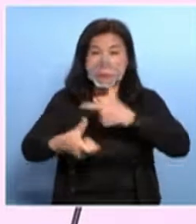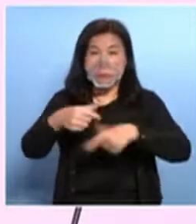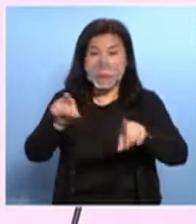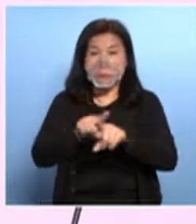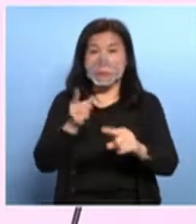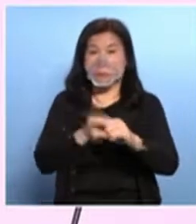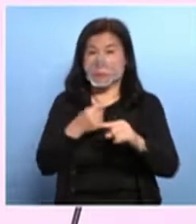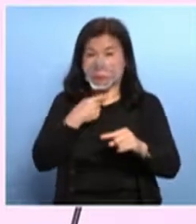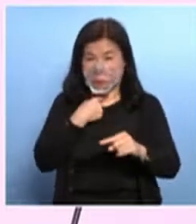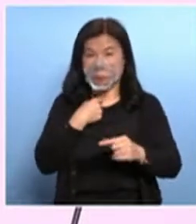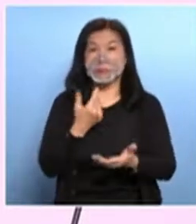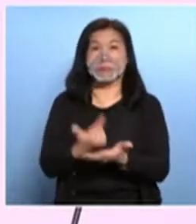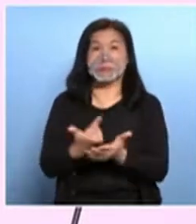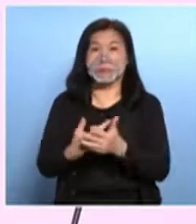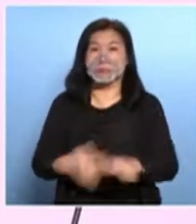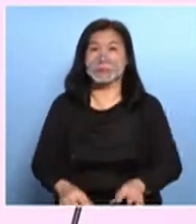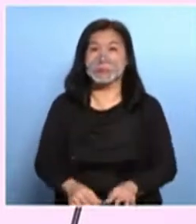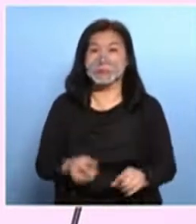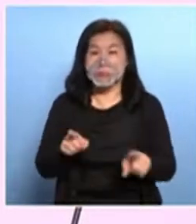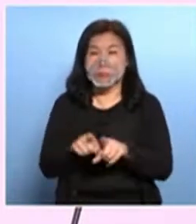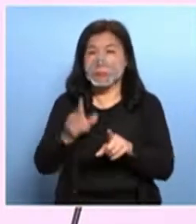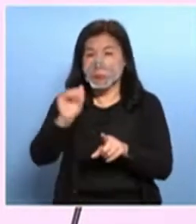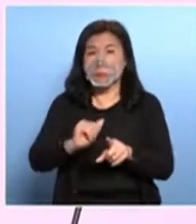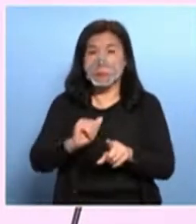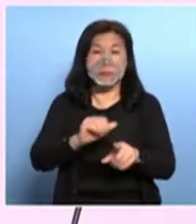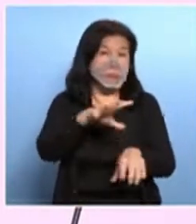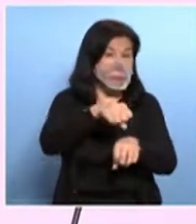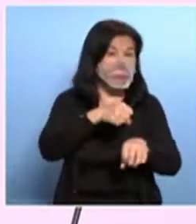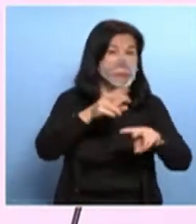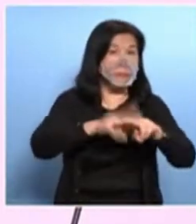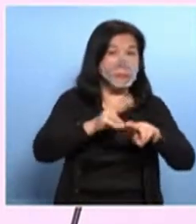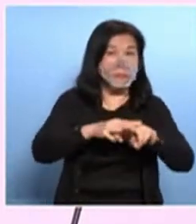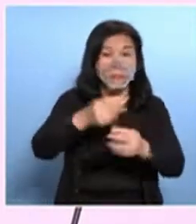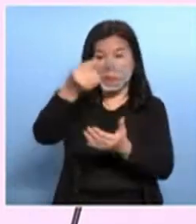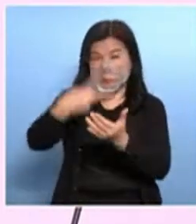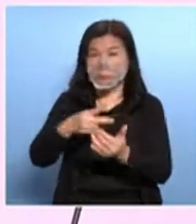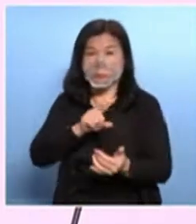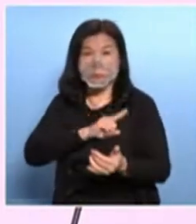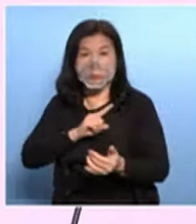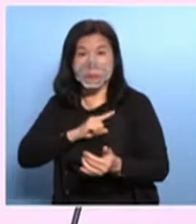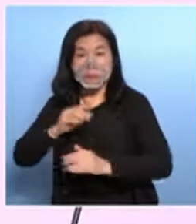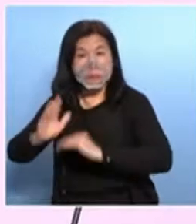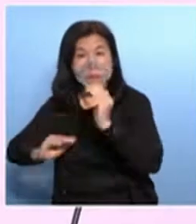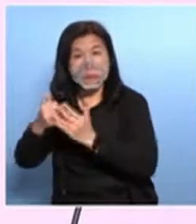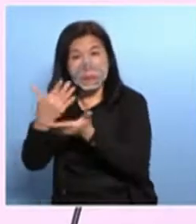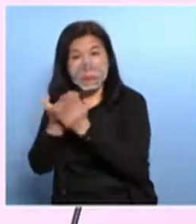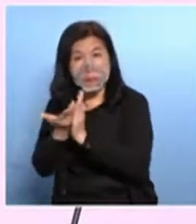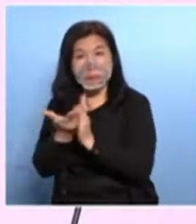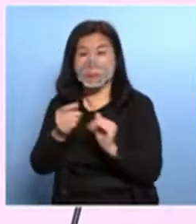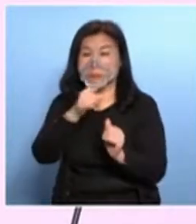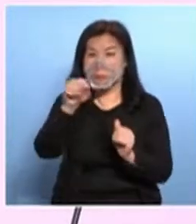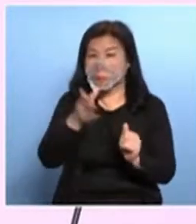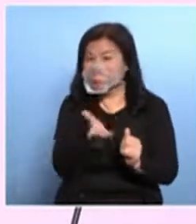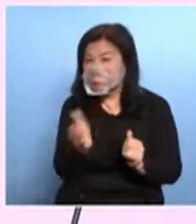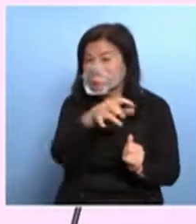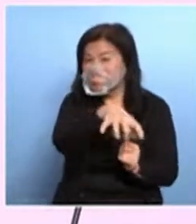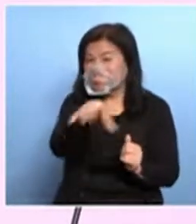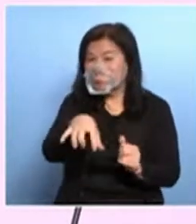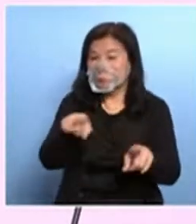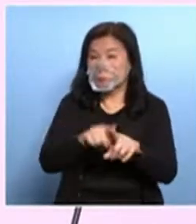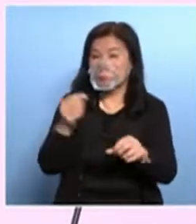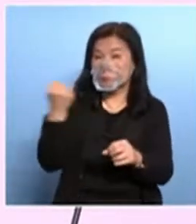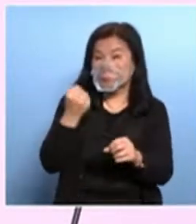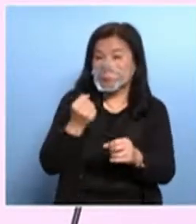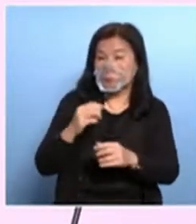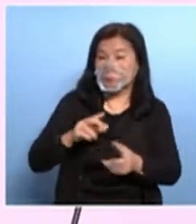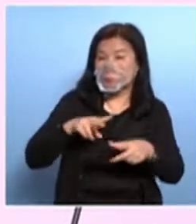areas. Integrating into the national development is an inevitable path for the Hong Kong economy. The government will make good use of